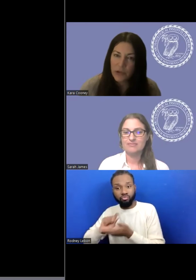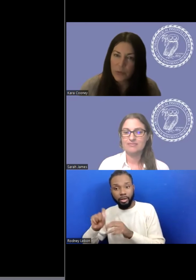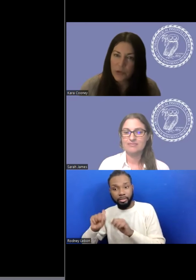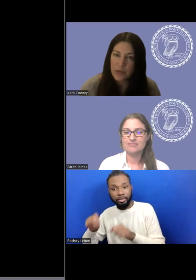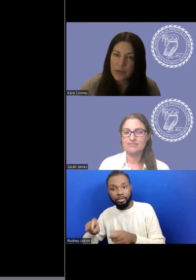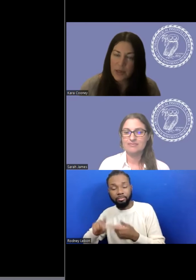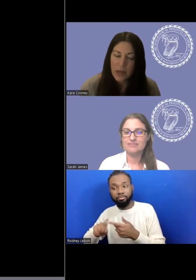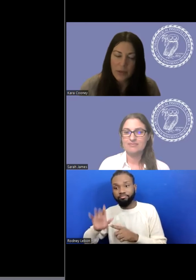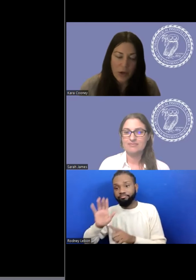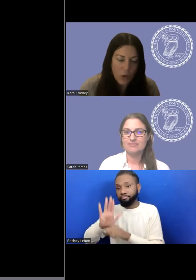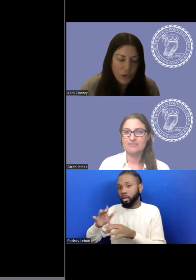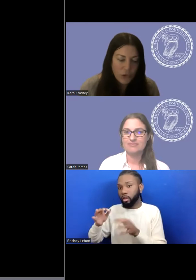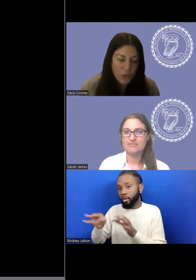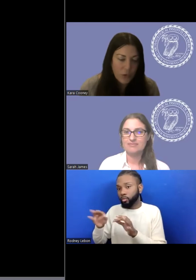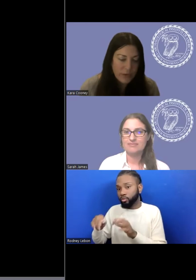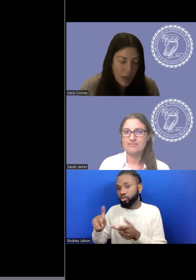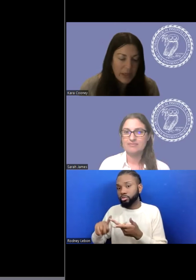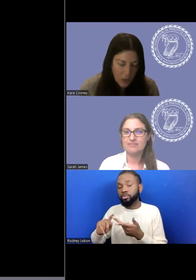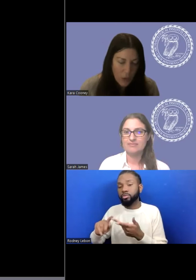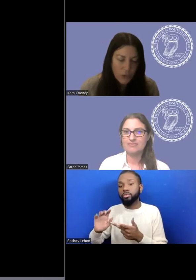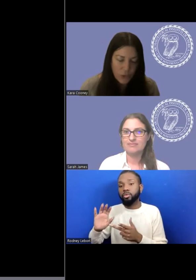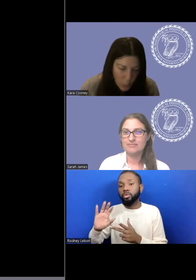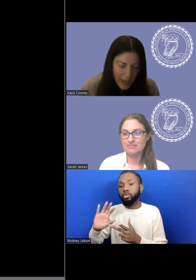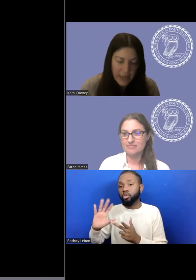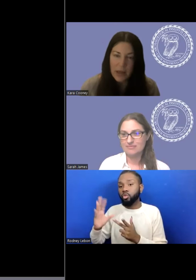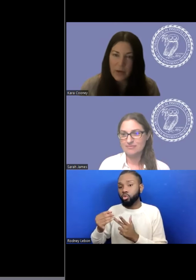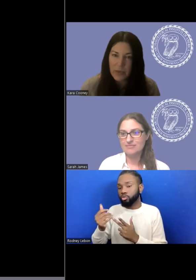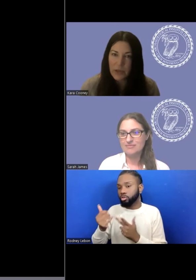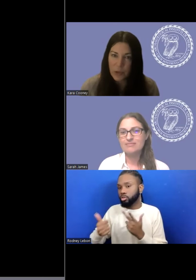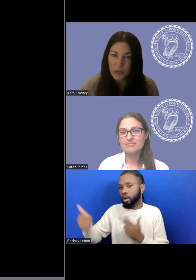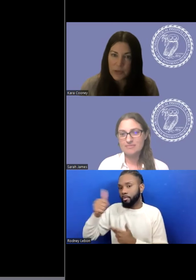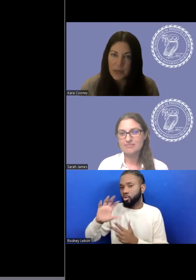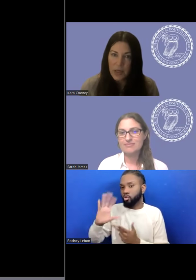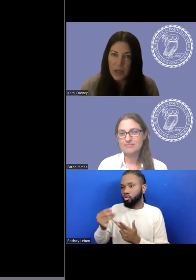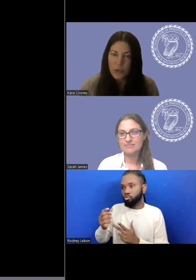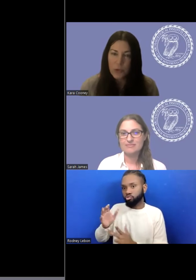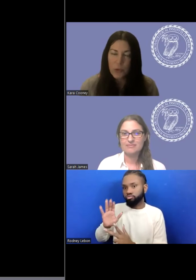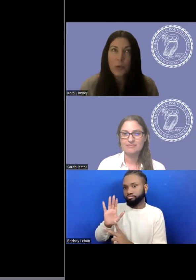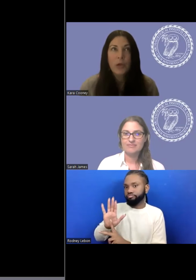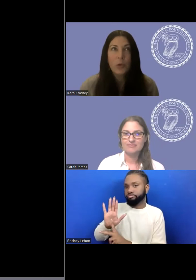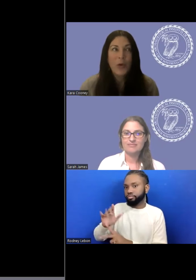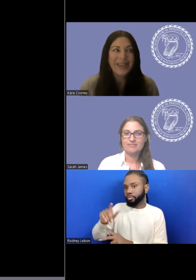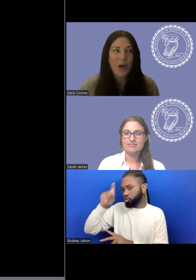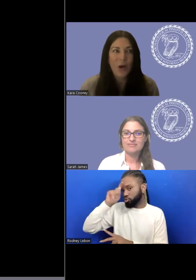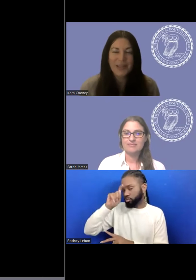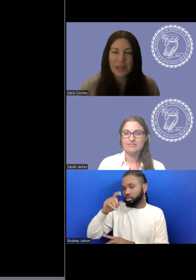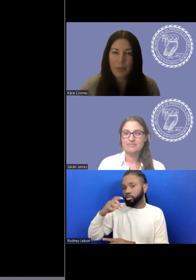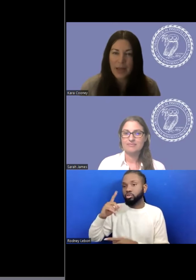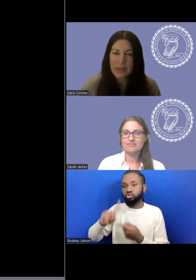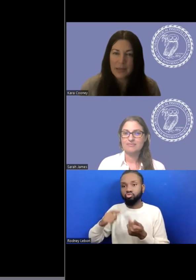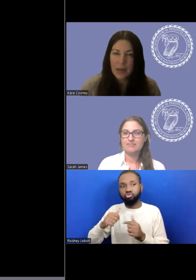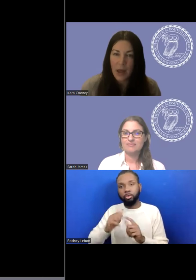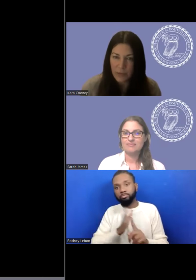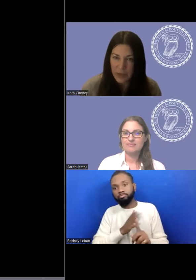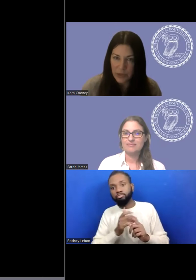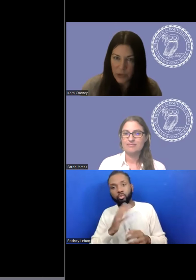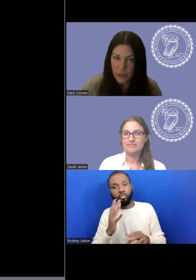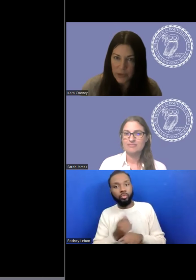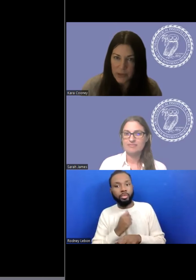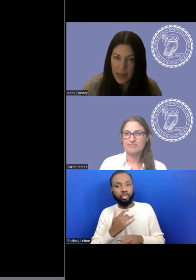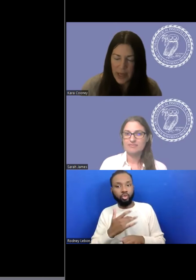the Egyptians, the dominant cultural ways of the Egyptians to win the hearts and minds of